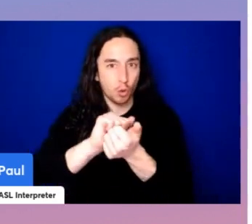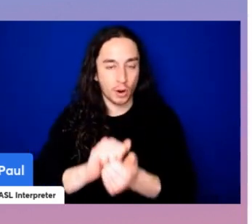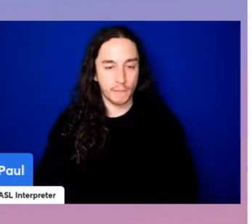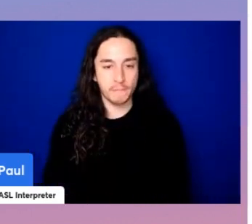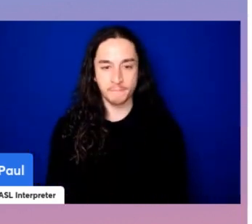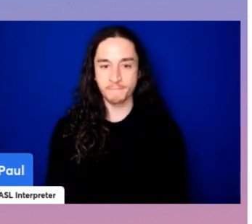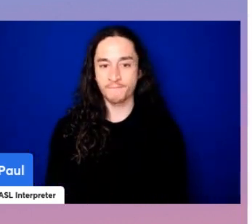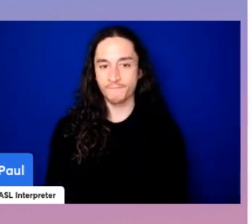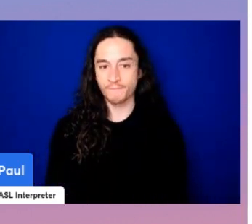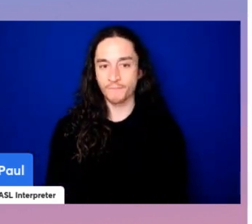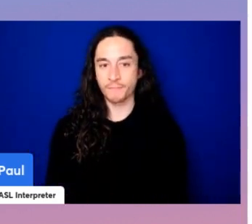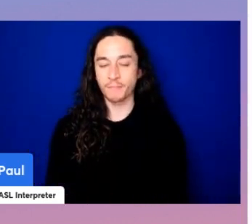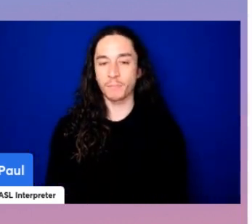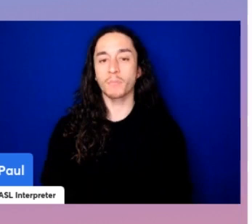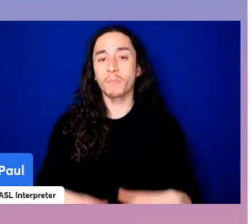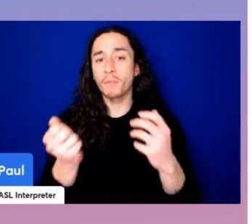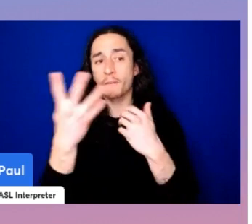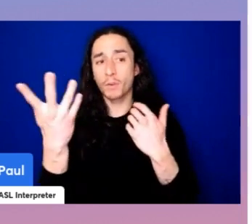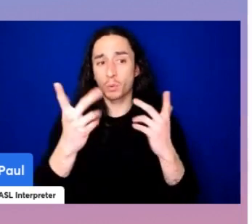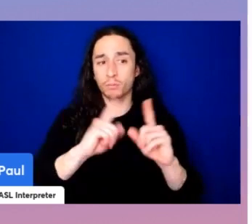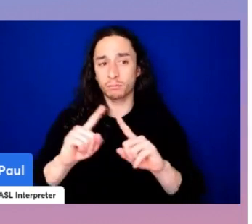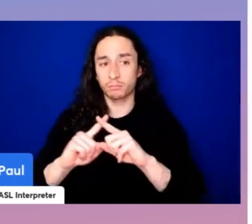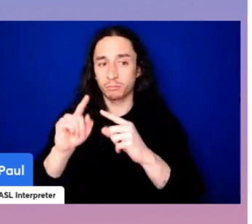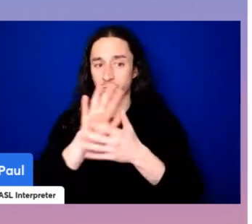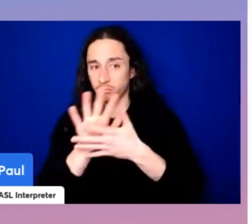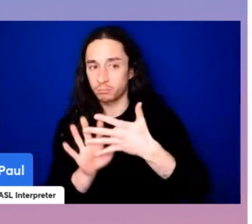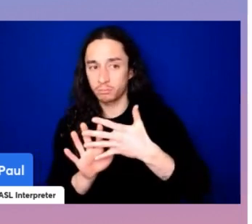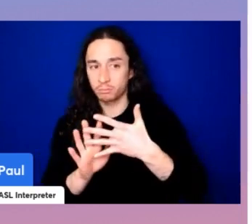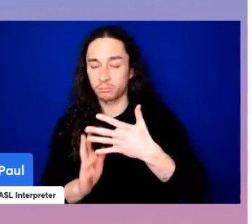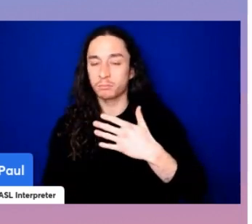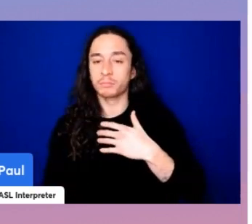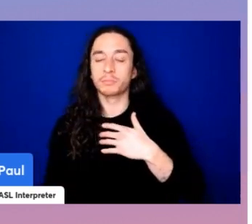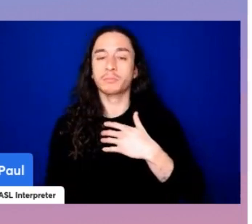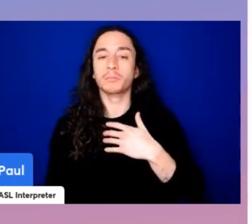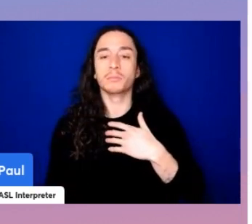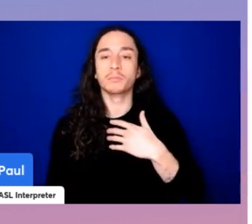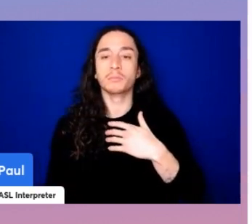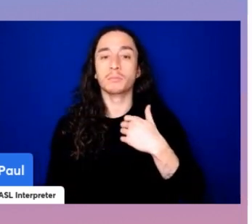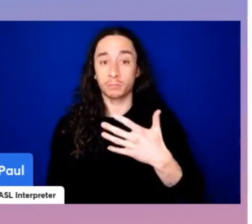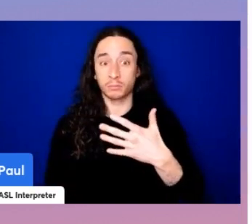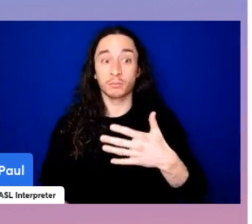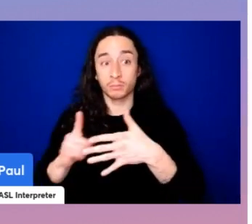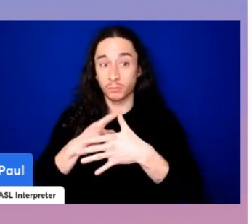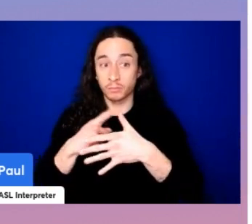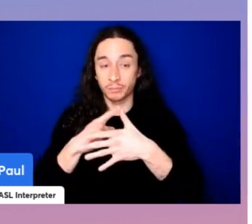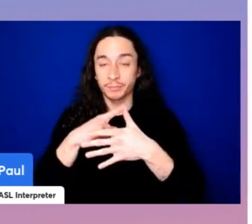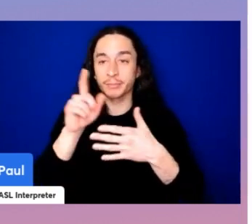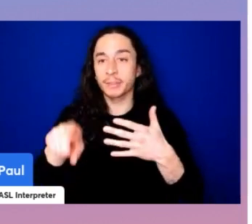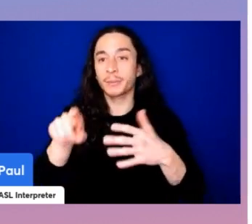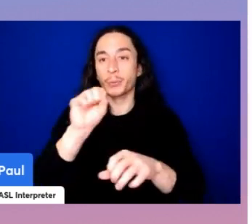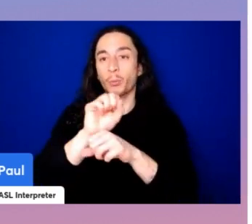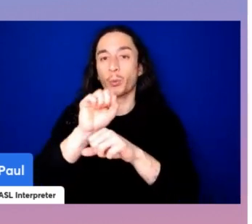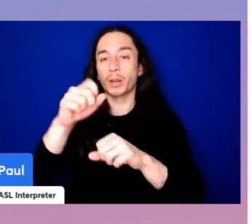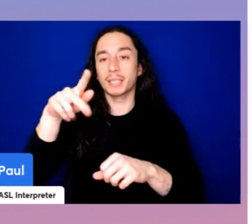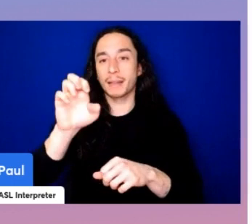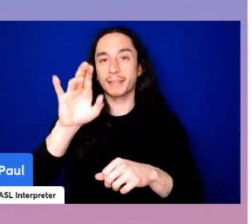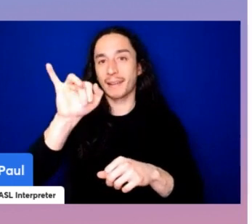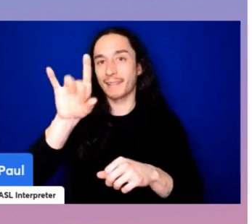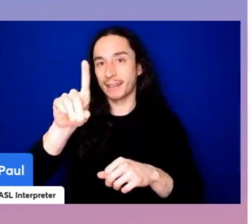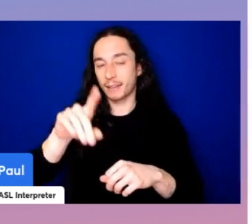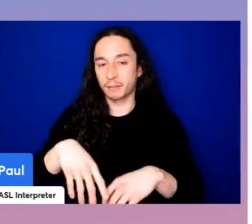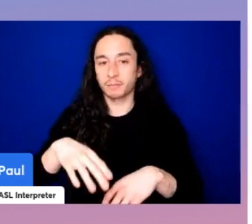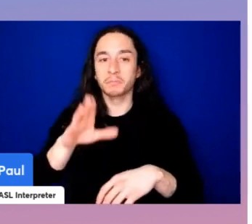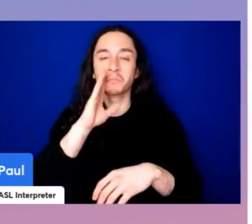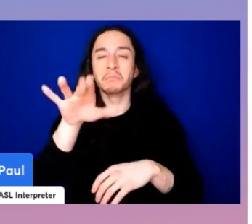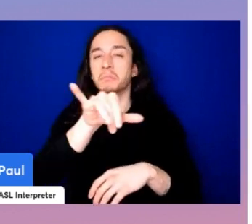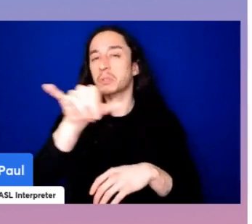So there's a few different pieces to this, like I said. First off, you need the workspace ID. So we're going to do a